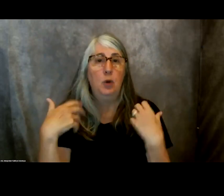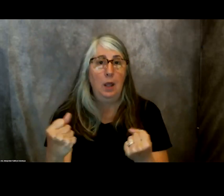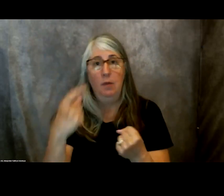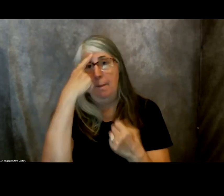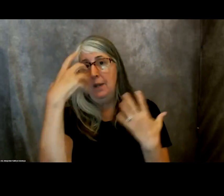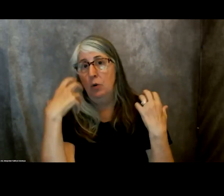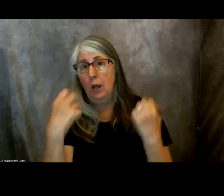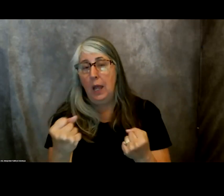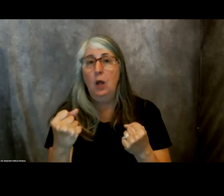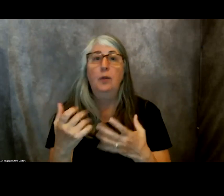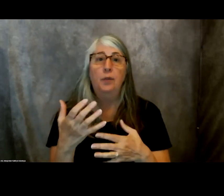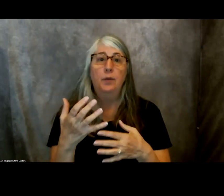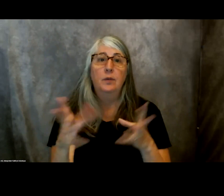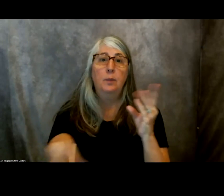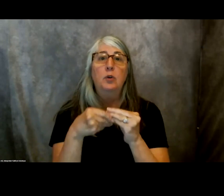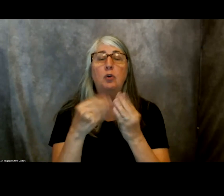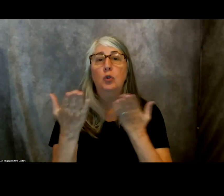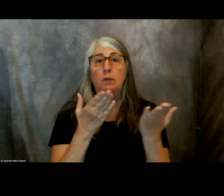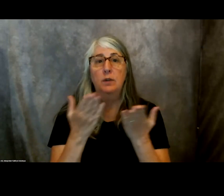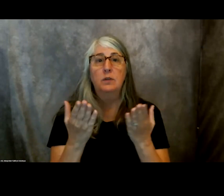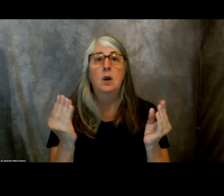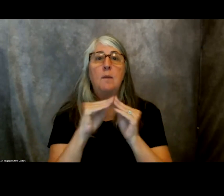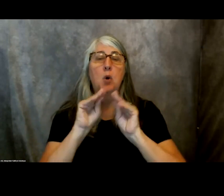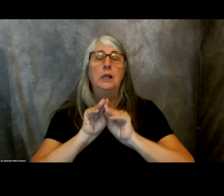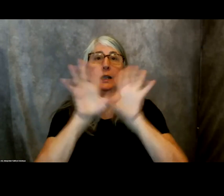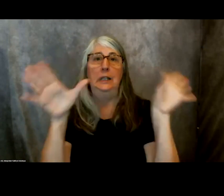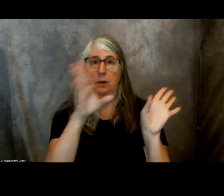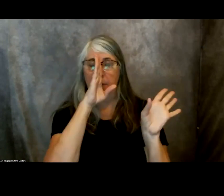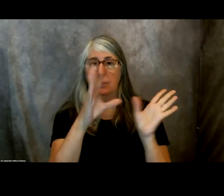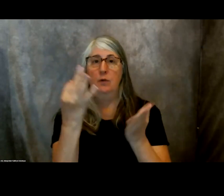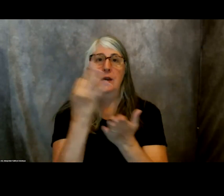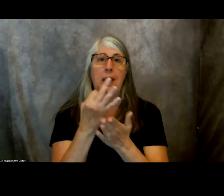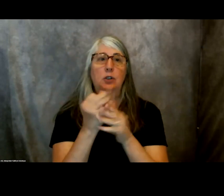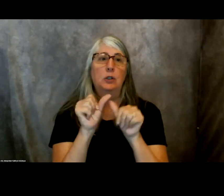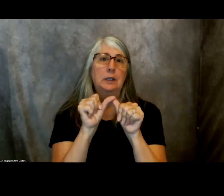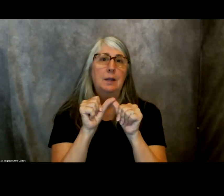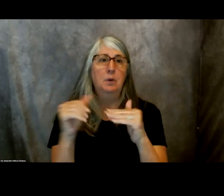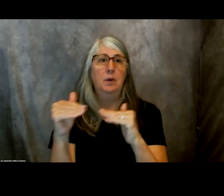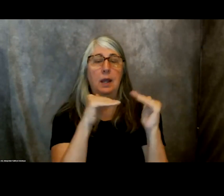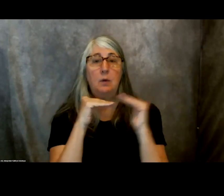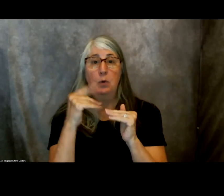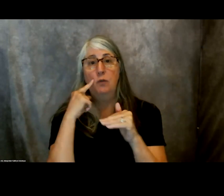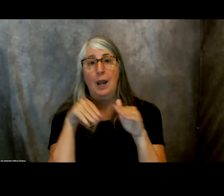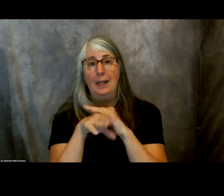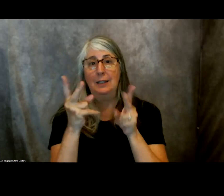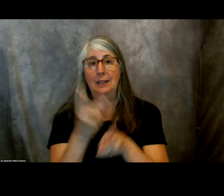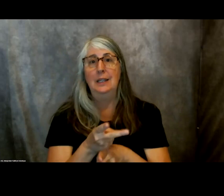or substance use services offer a far clearer path to financial sustainability of equitable access to care that